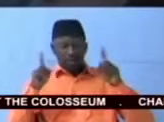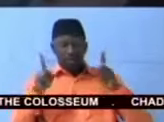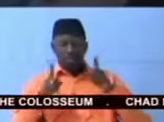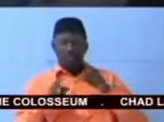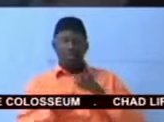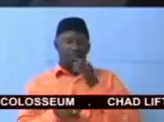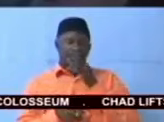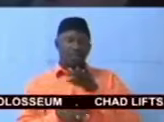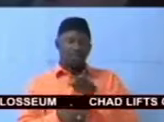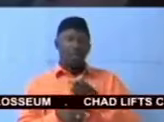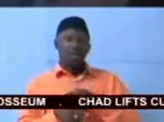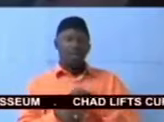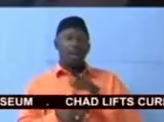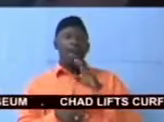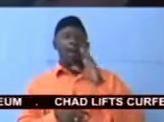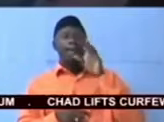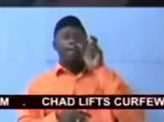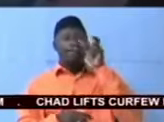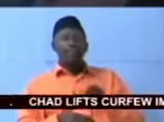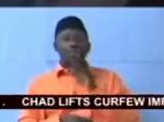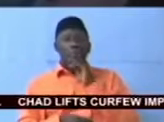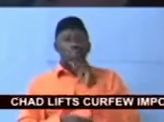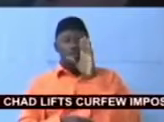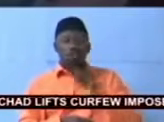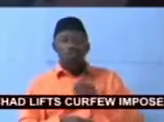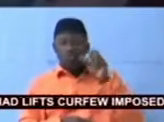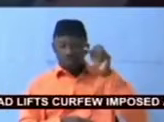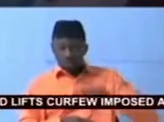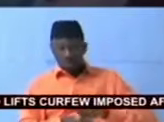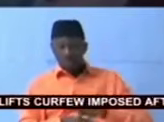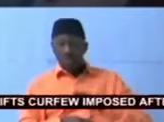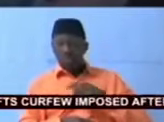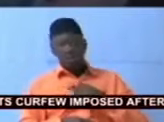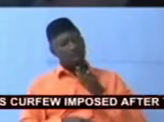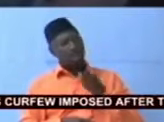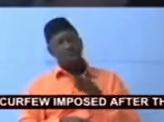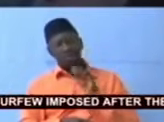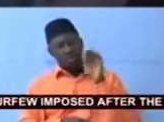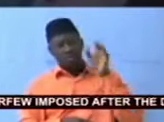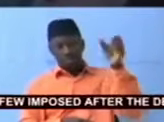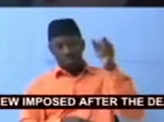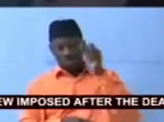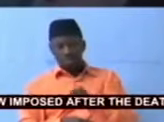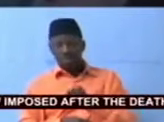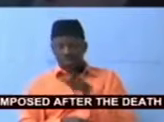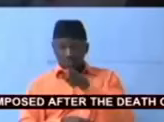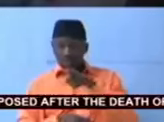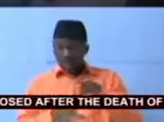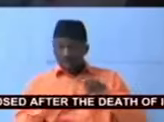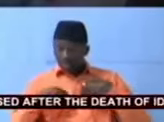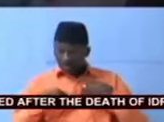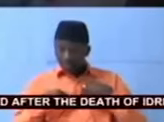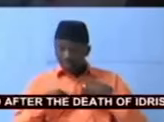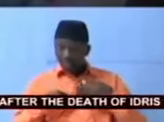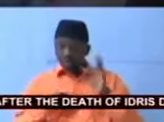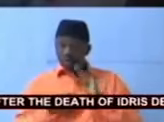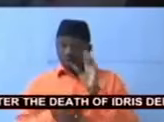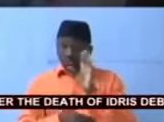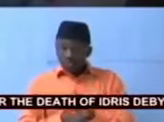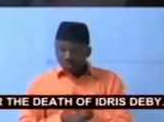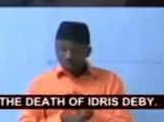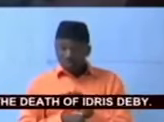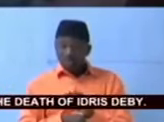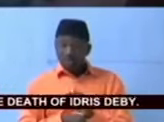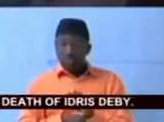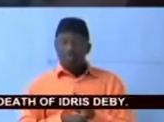his plea. Accused bi nak kiñ tuumal ci lañ ko ona mu wax ndax nanguna liñ ko tuuma wala nangu liñ ko tuumal. And I